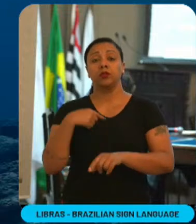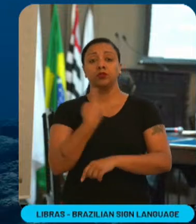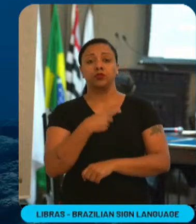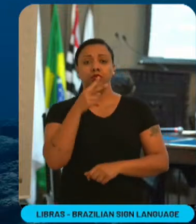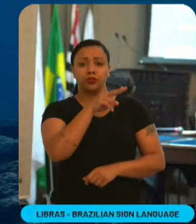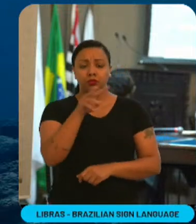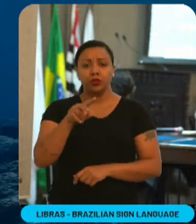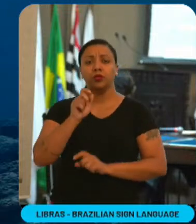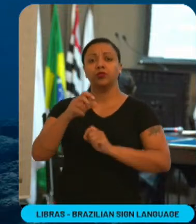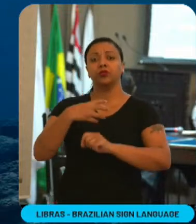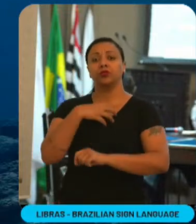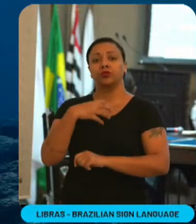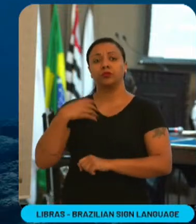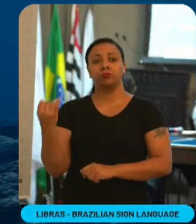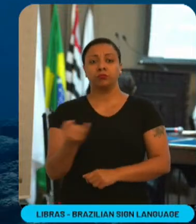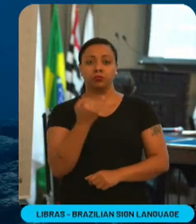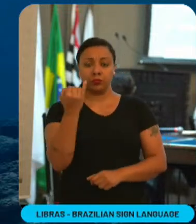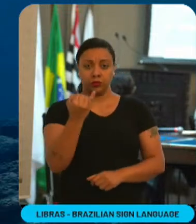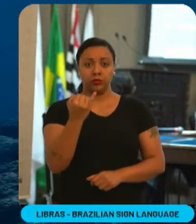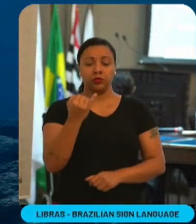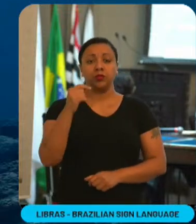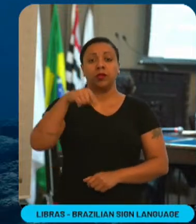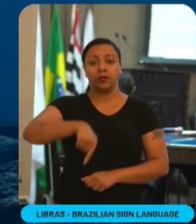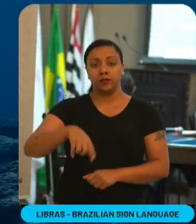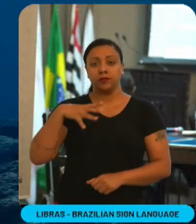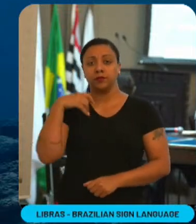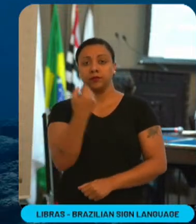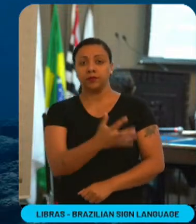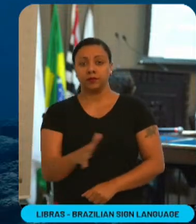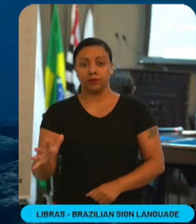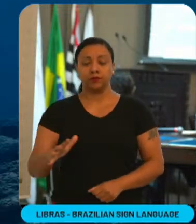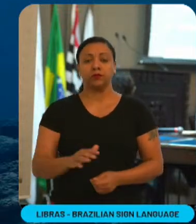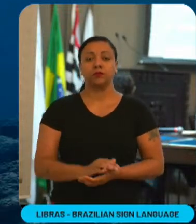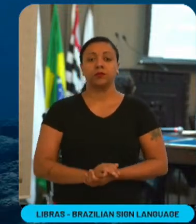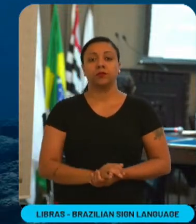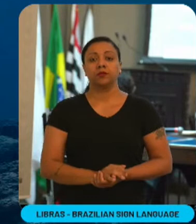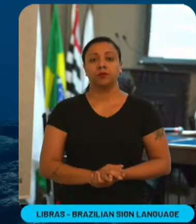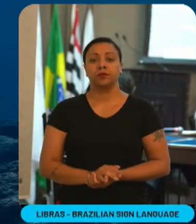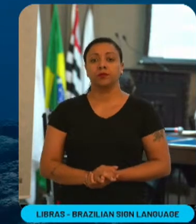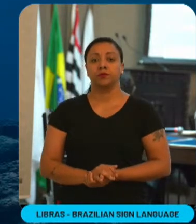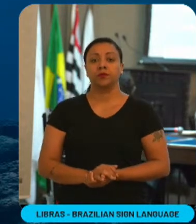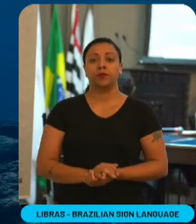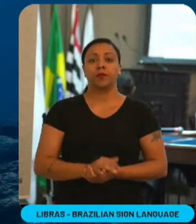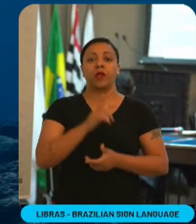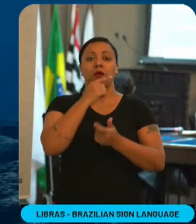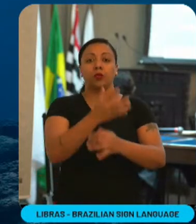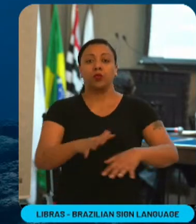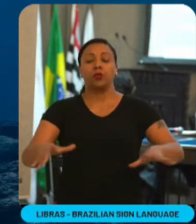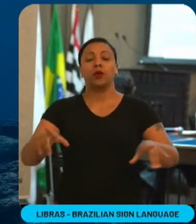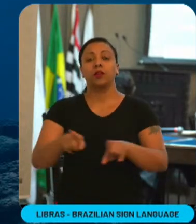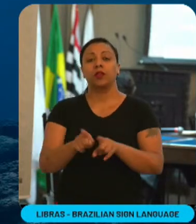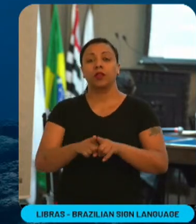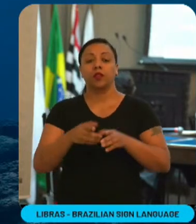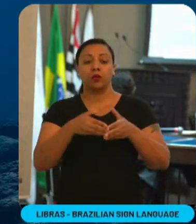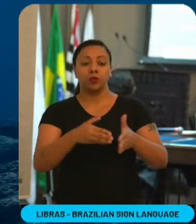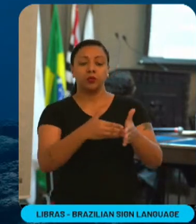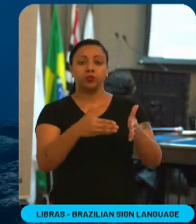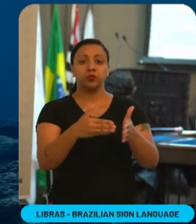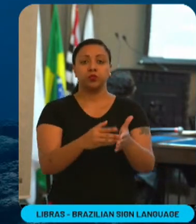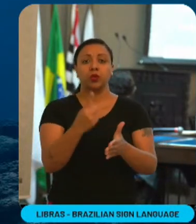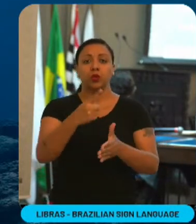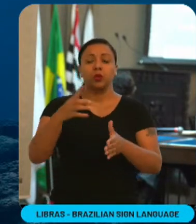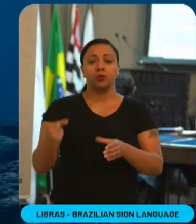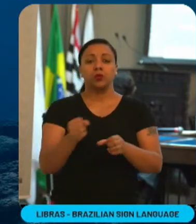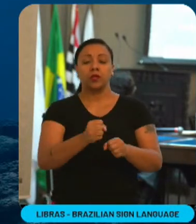on water resources and climate. So we see that in a very, we put a great focus on that. In Santos, we have